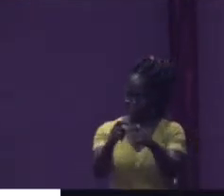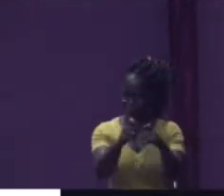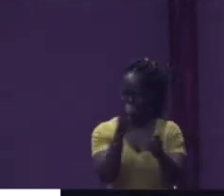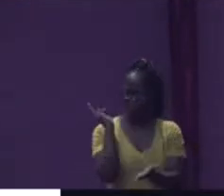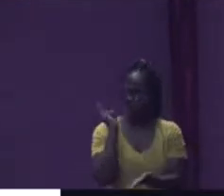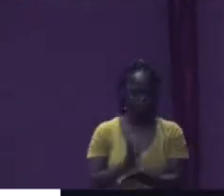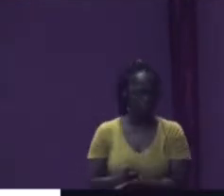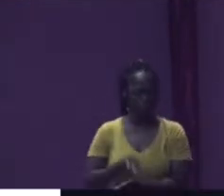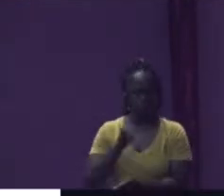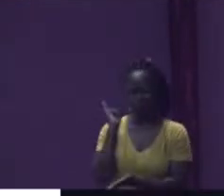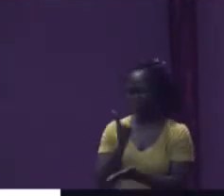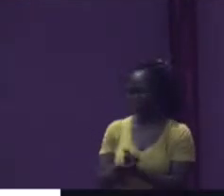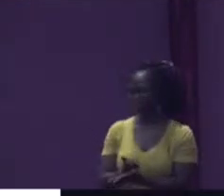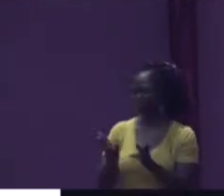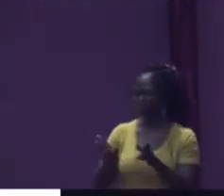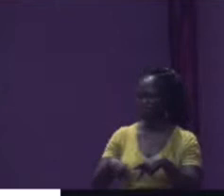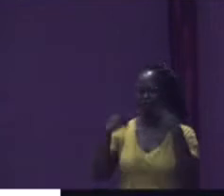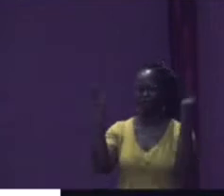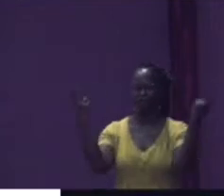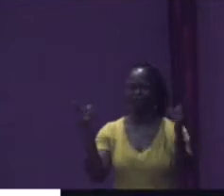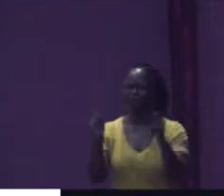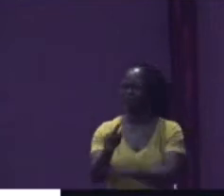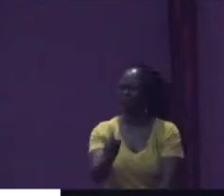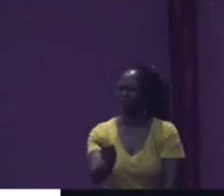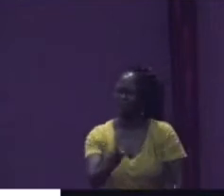not massage the woman.